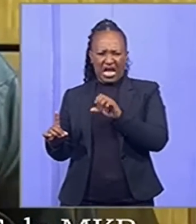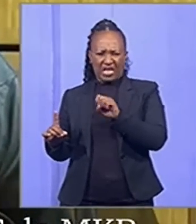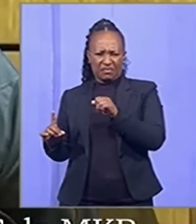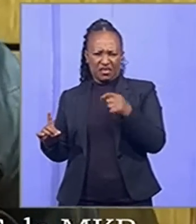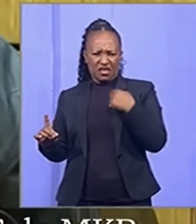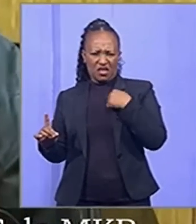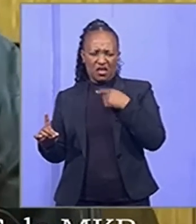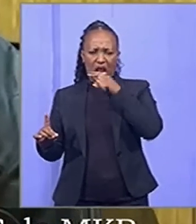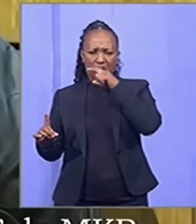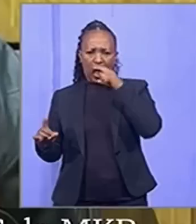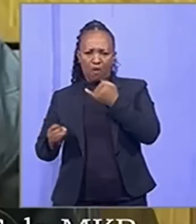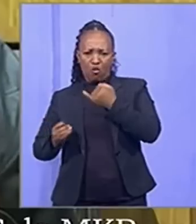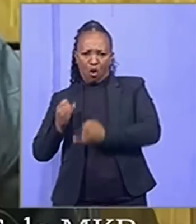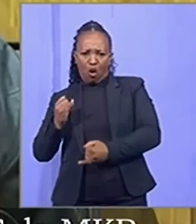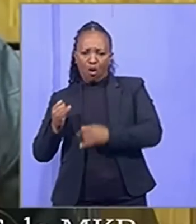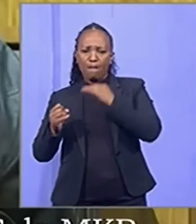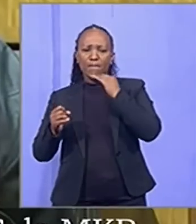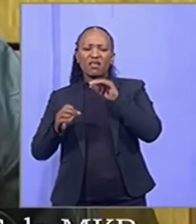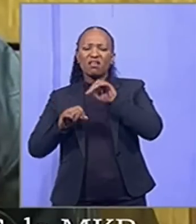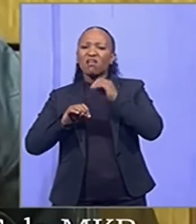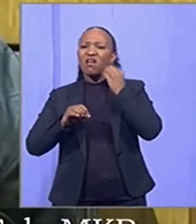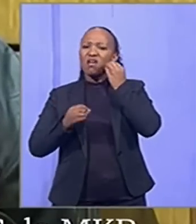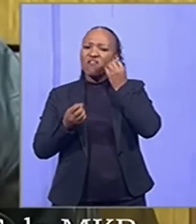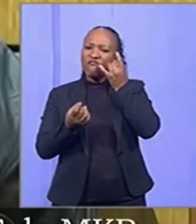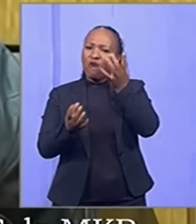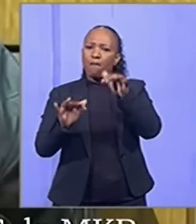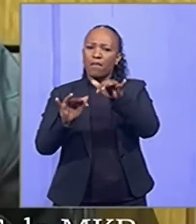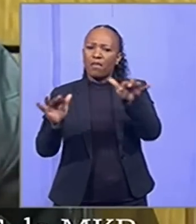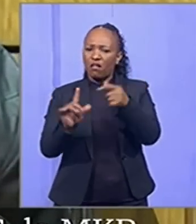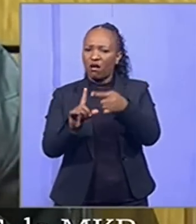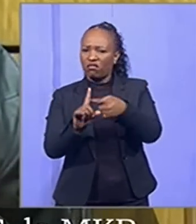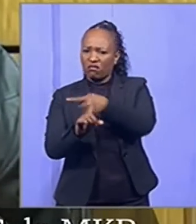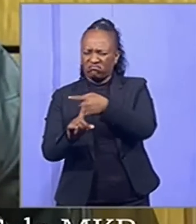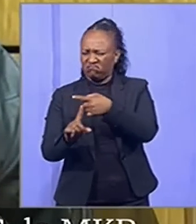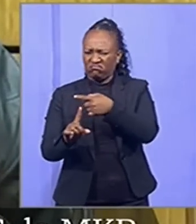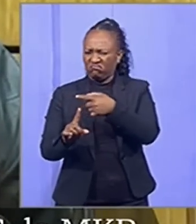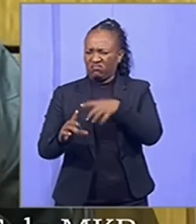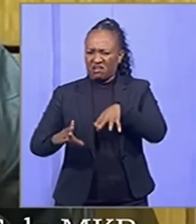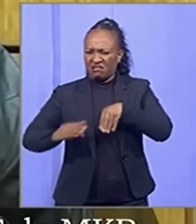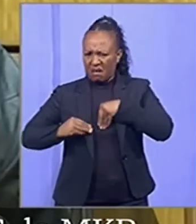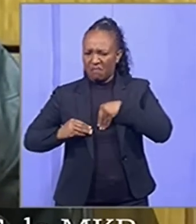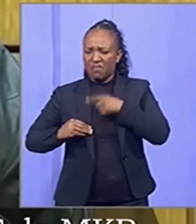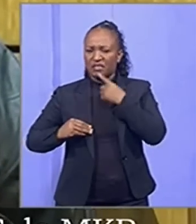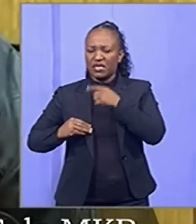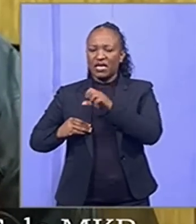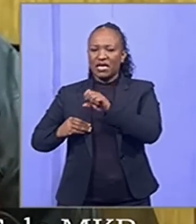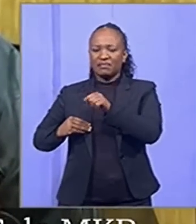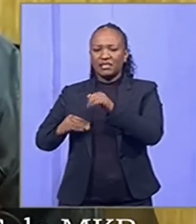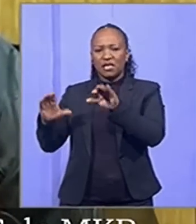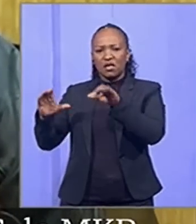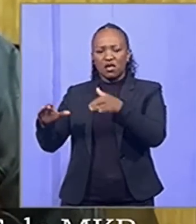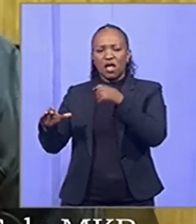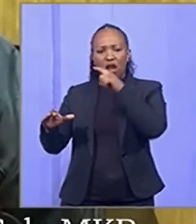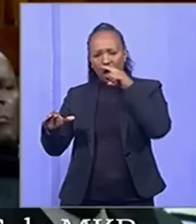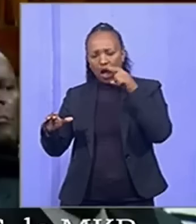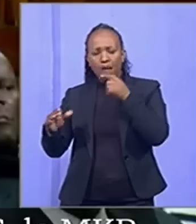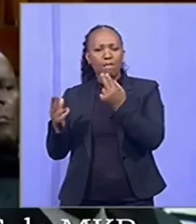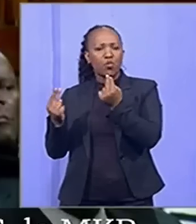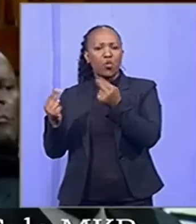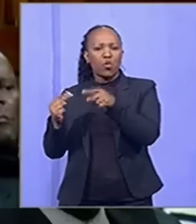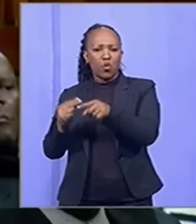ho tshebediso ya lereo lena la mmuso wa naha wa kopanelo mme e hlalosa ditlaleho tsa SABC ka tshebediso ya lereo lena le letjha. Does